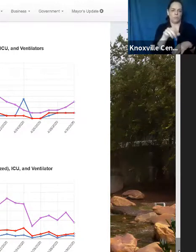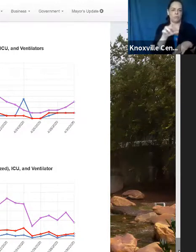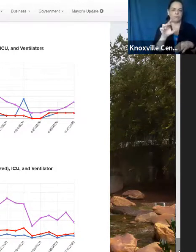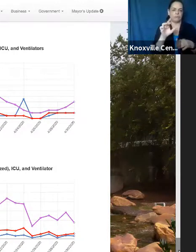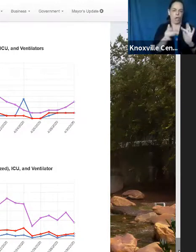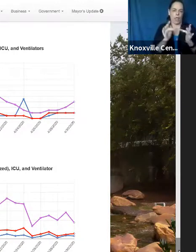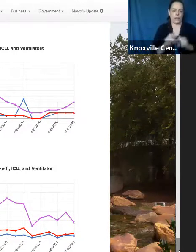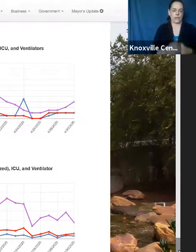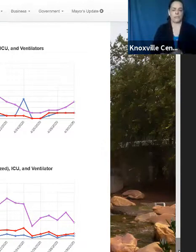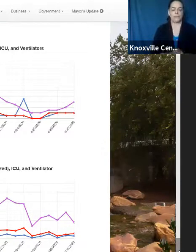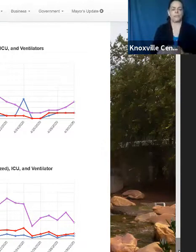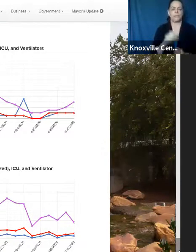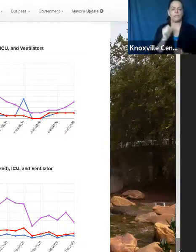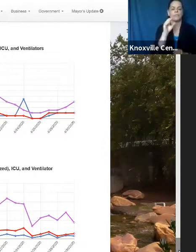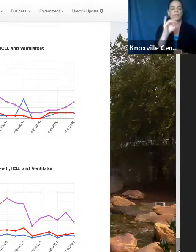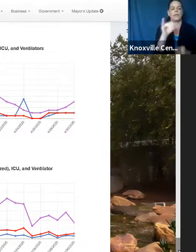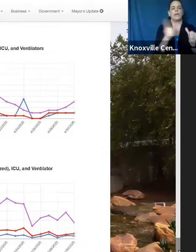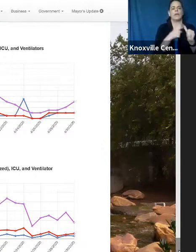So the first graphic shows